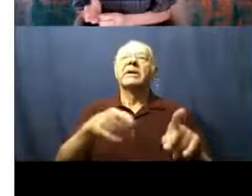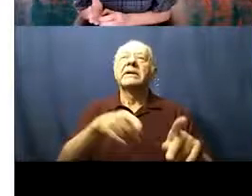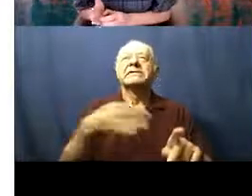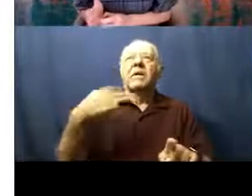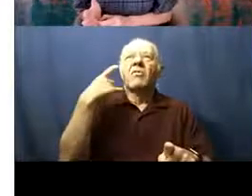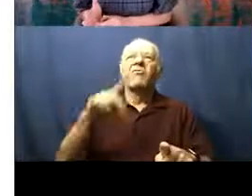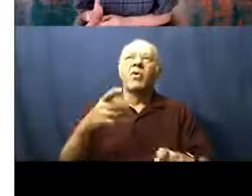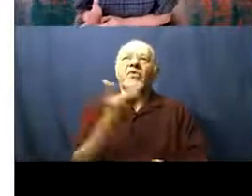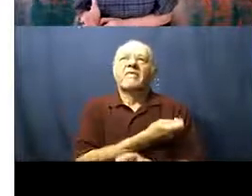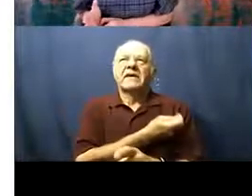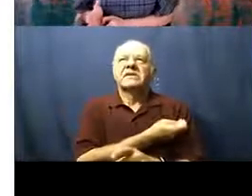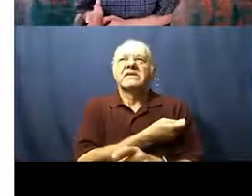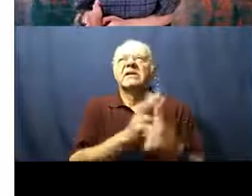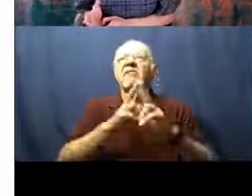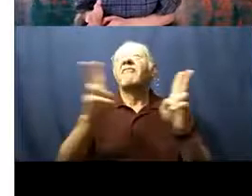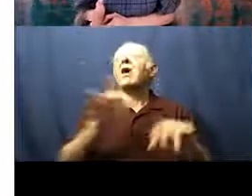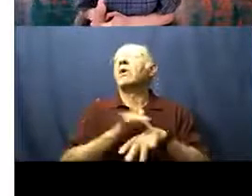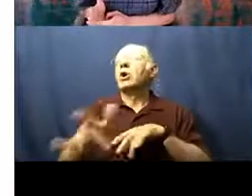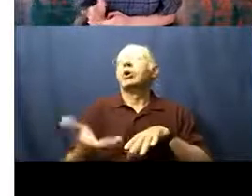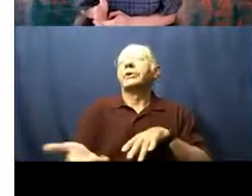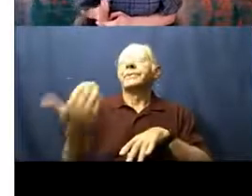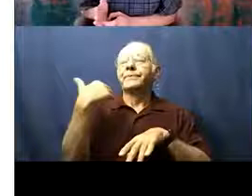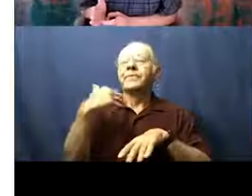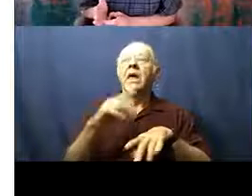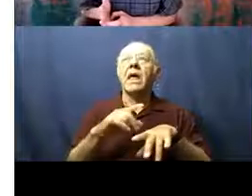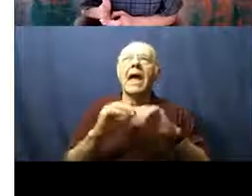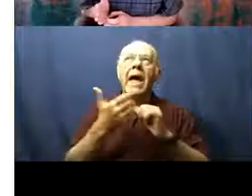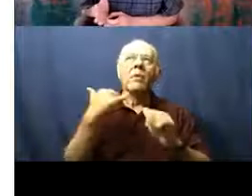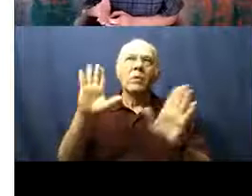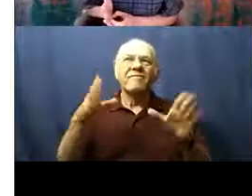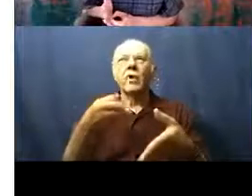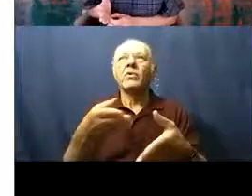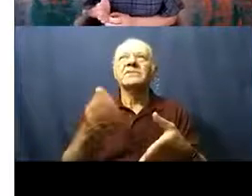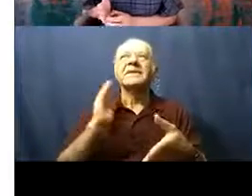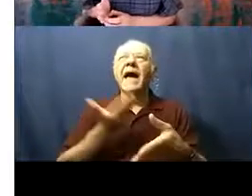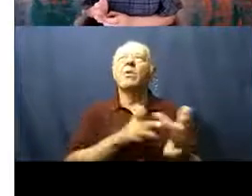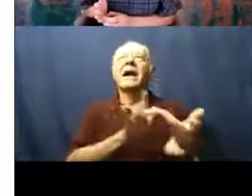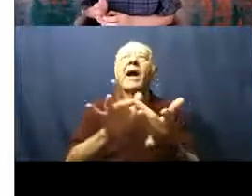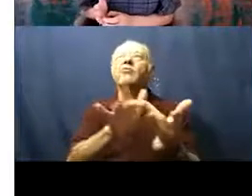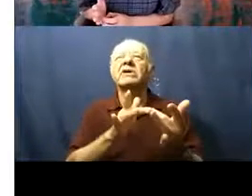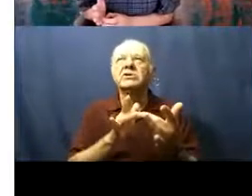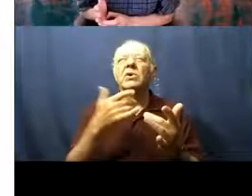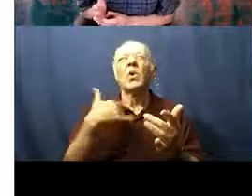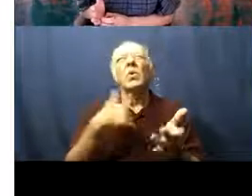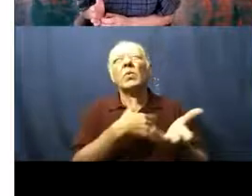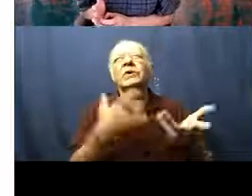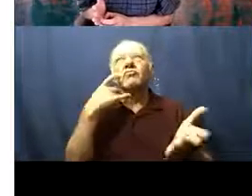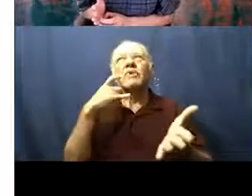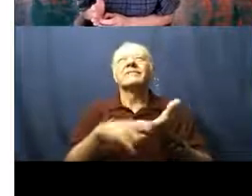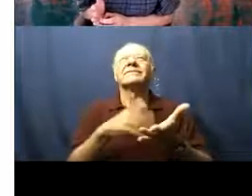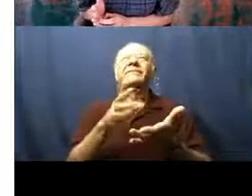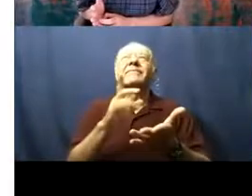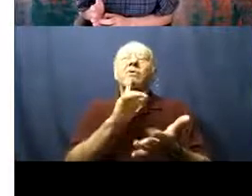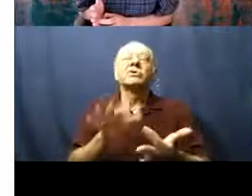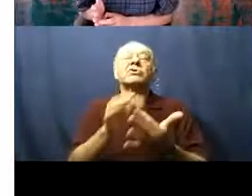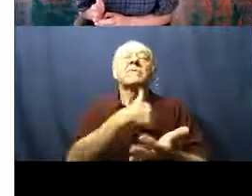for the vaccine very early on. How are we going to focus our outreach? And we recognized that there were certain